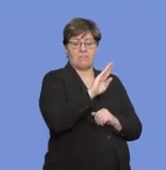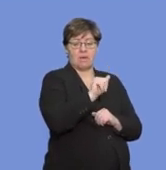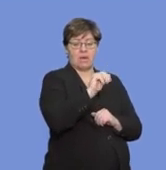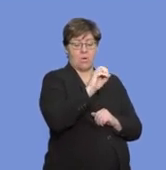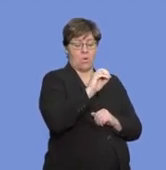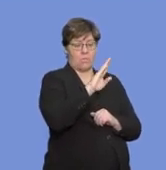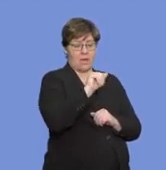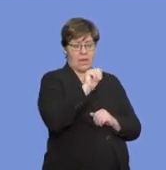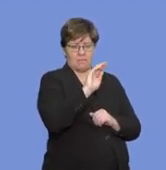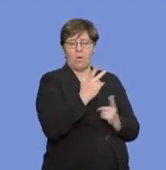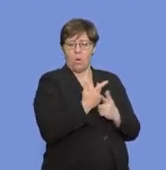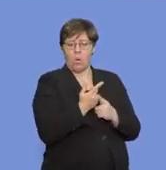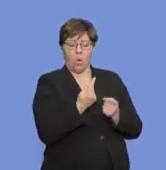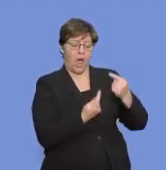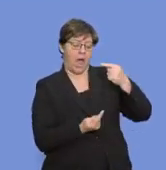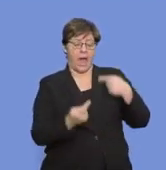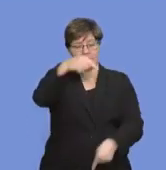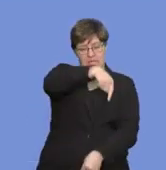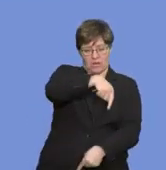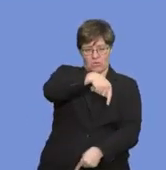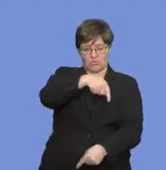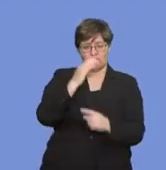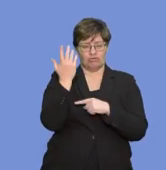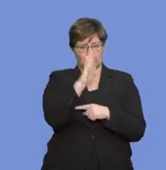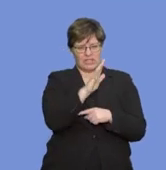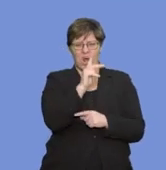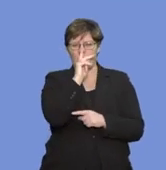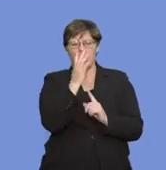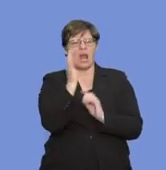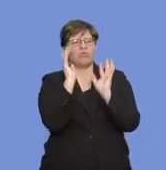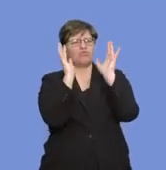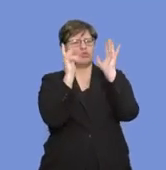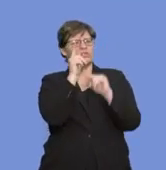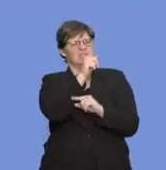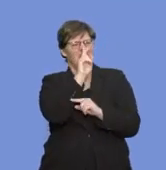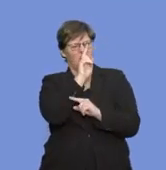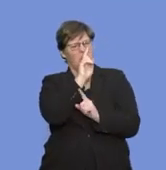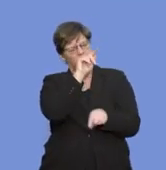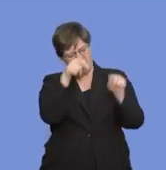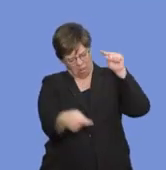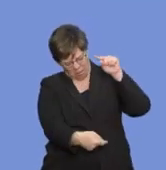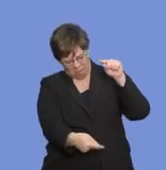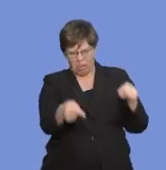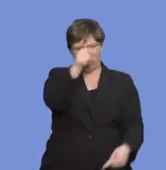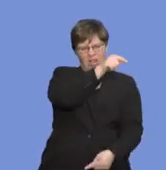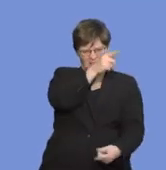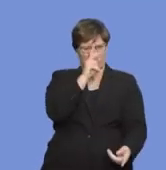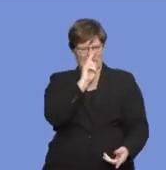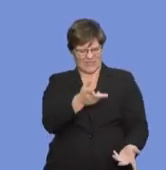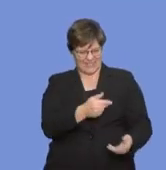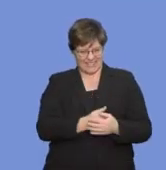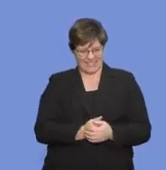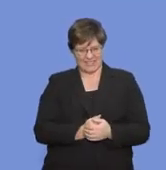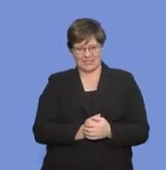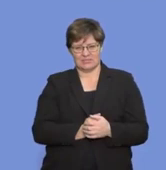can see a lot of people call it the upside down tree because it looks like these are all the roots at the